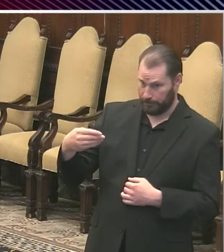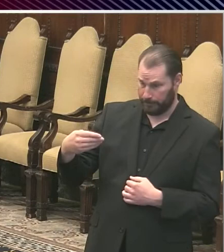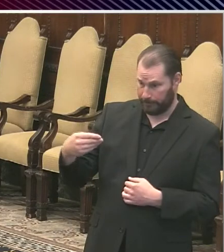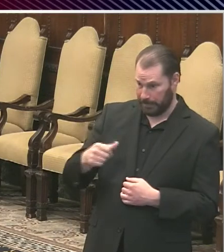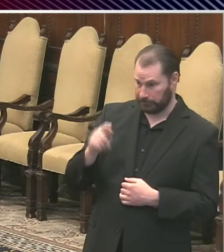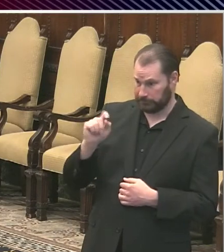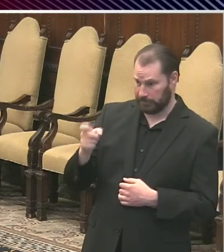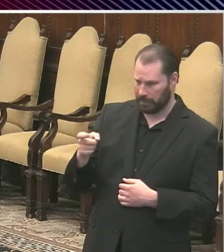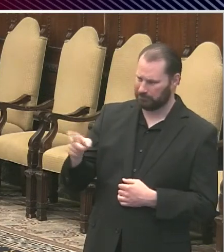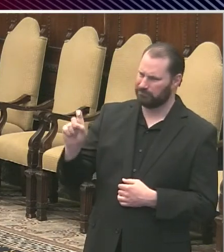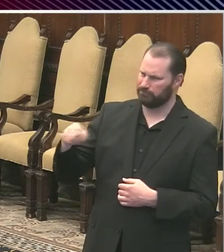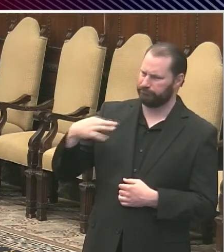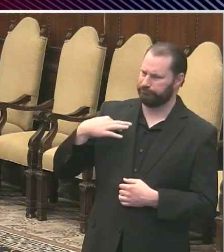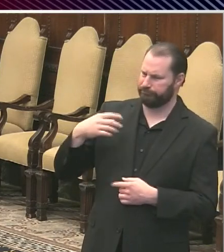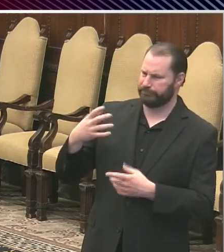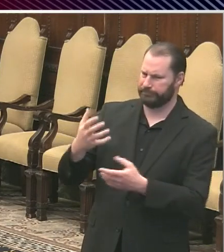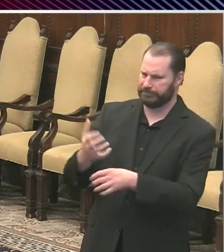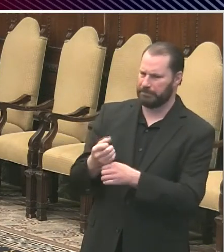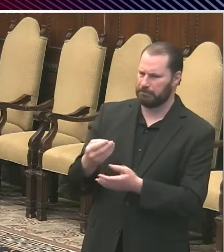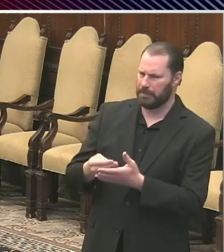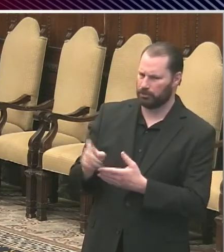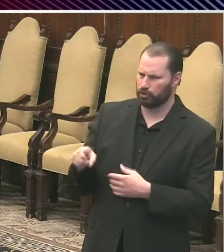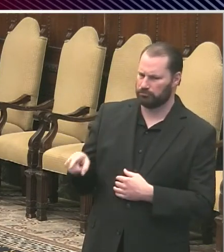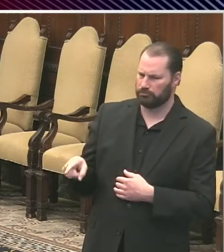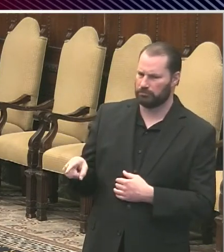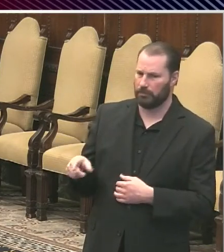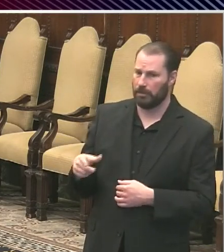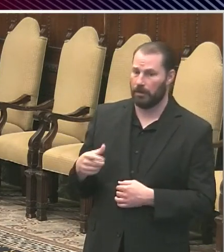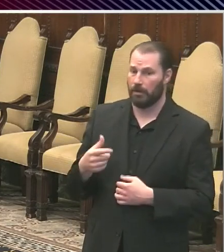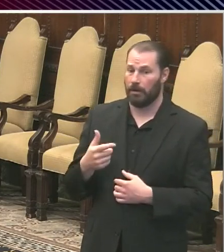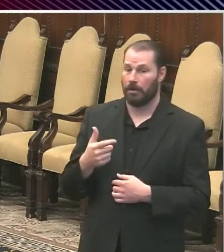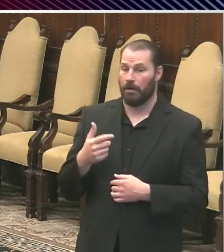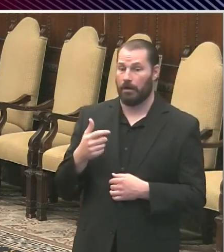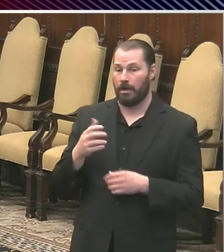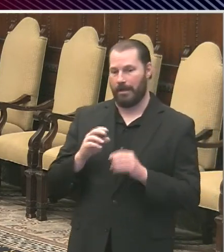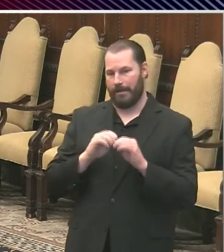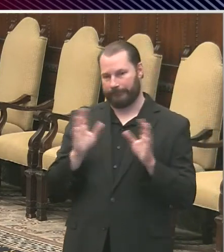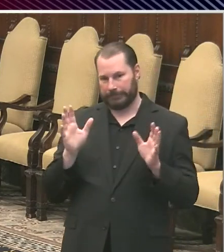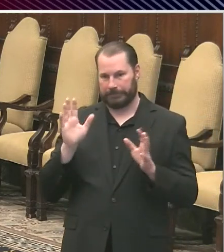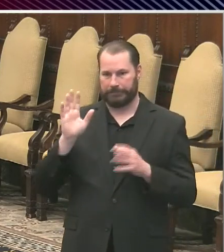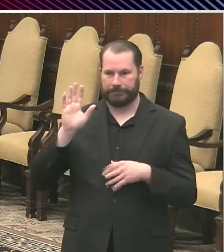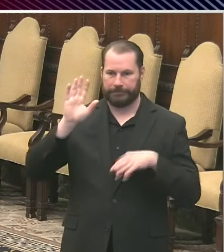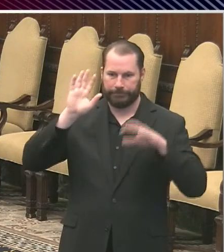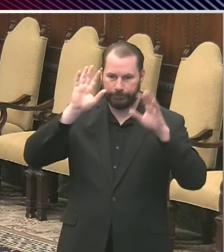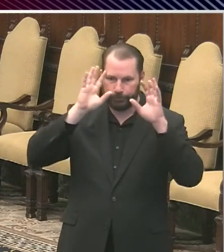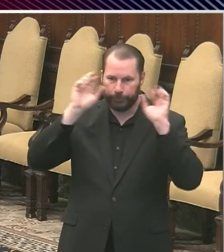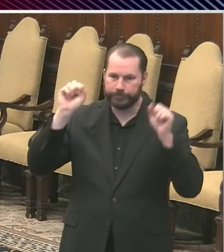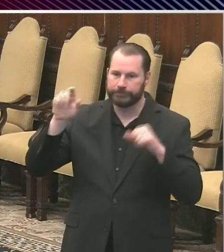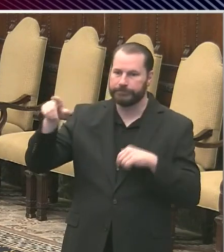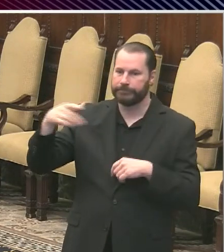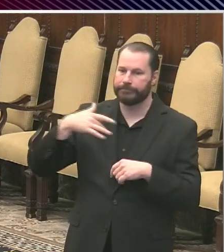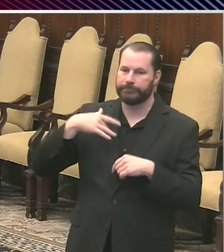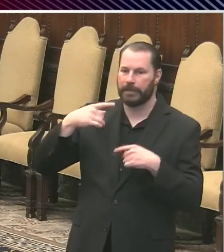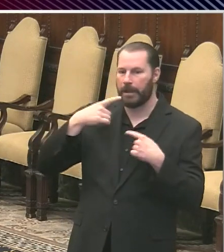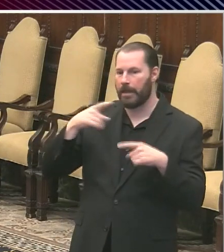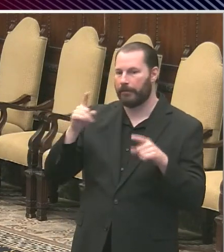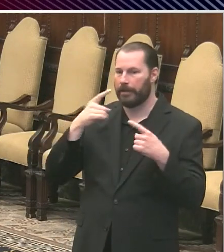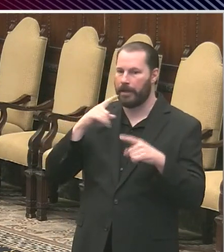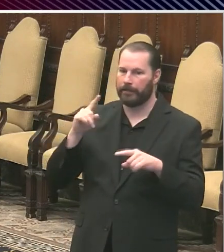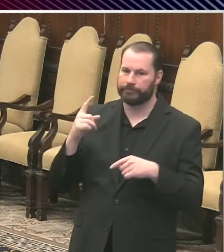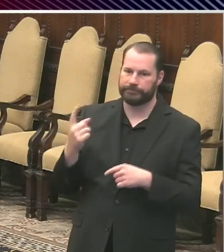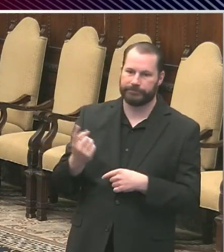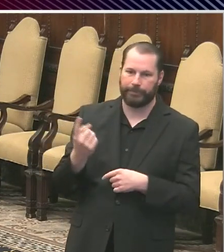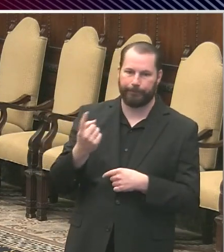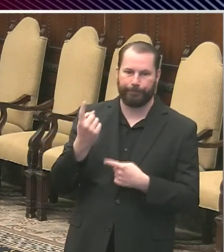the president seemingly daily or at least weekly comes out with some pronouncement that is intended to incite the public